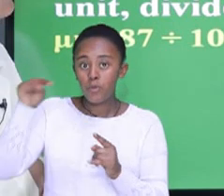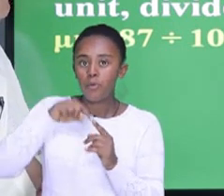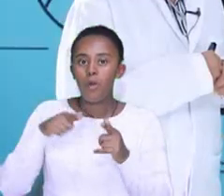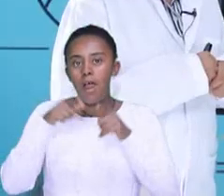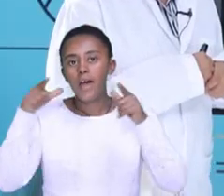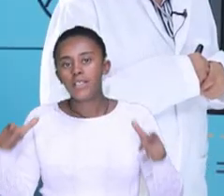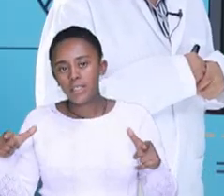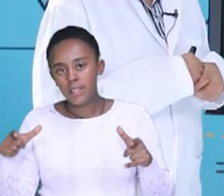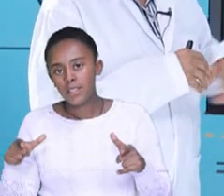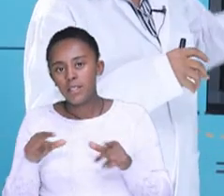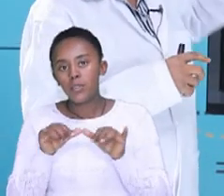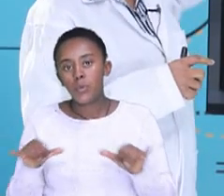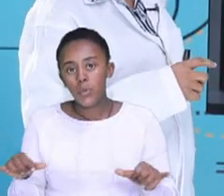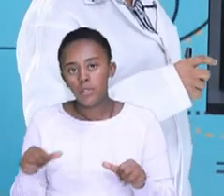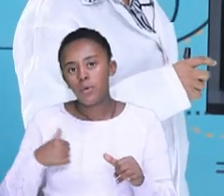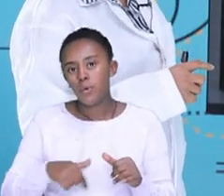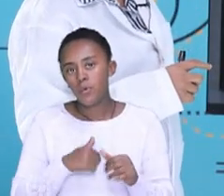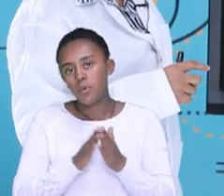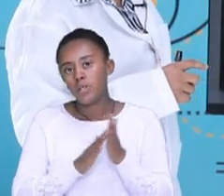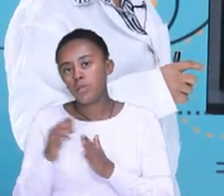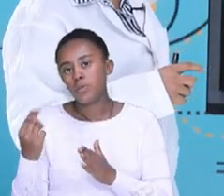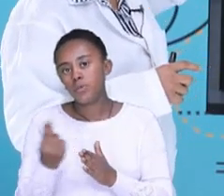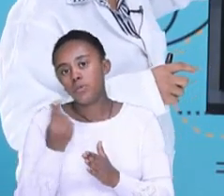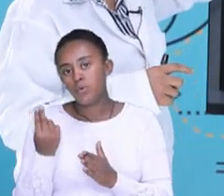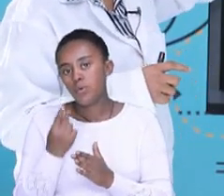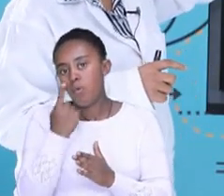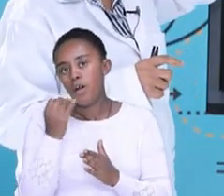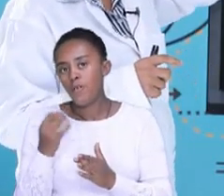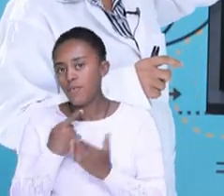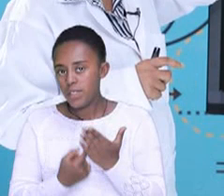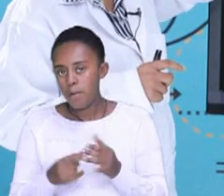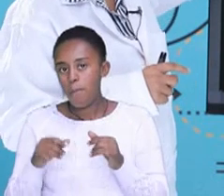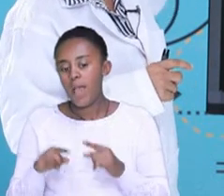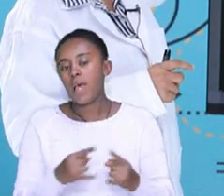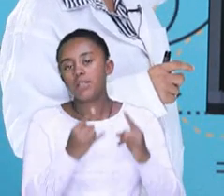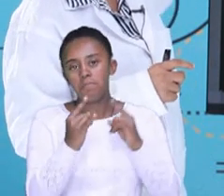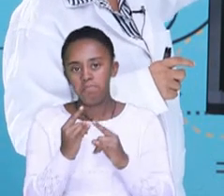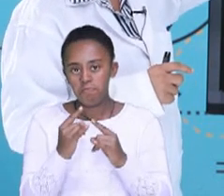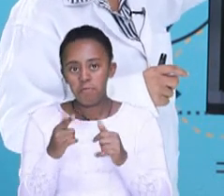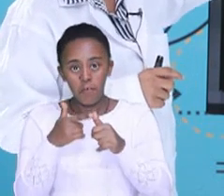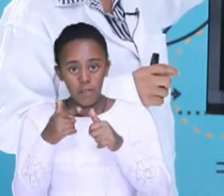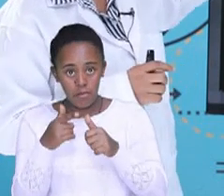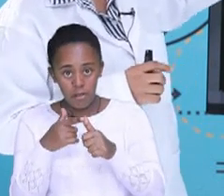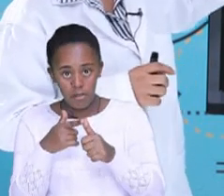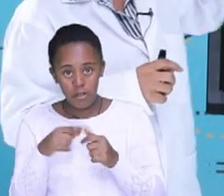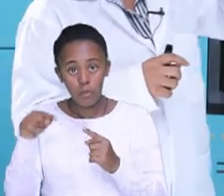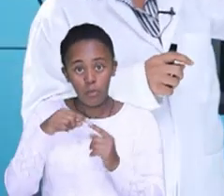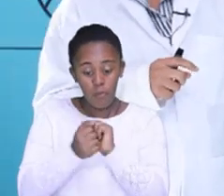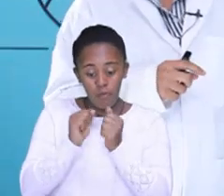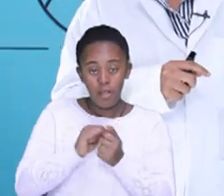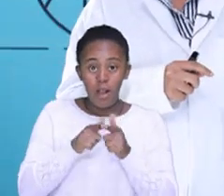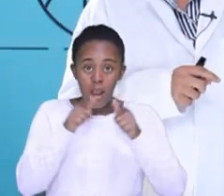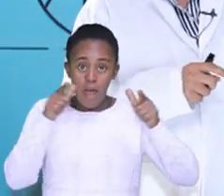largest unit, we need to use one of these 2 mechanisms. The first one is to convert